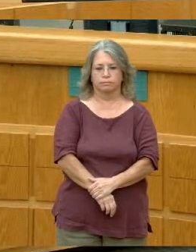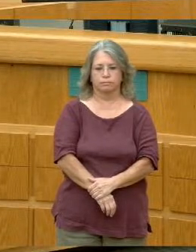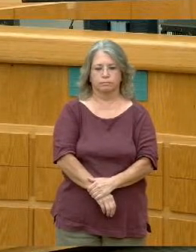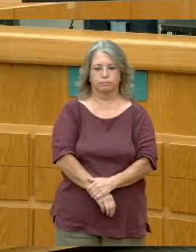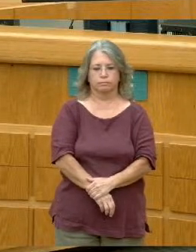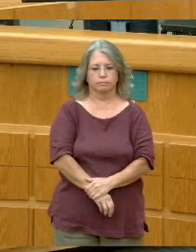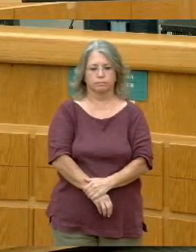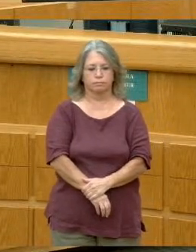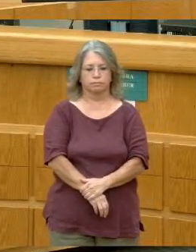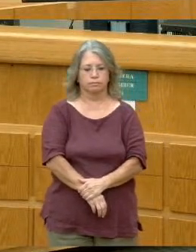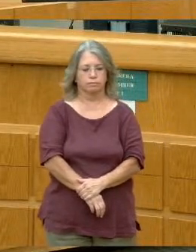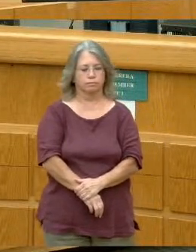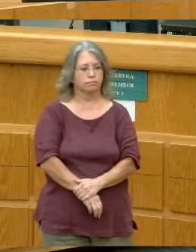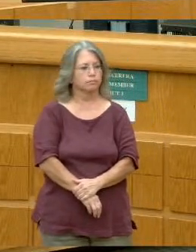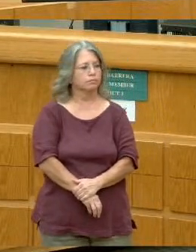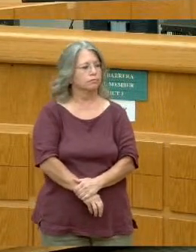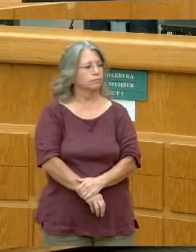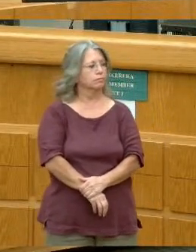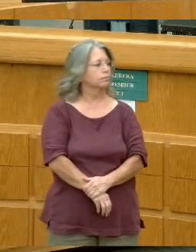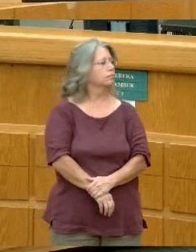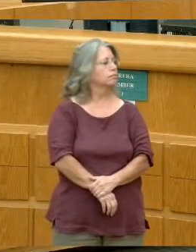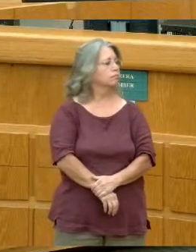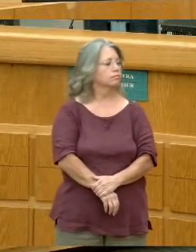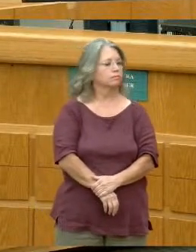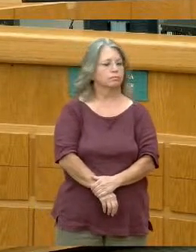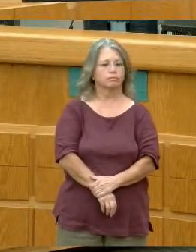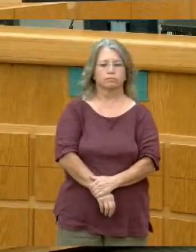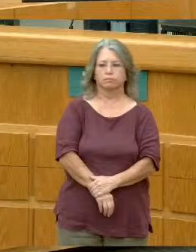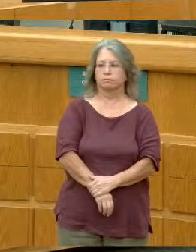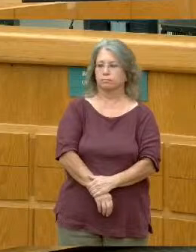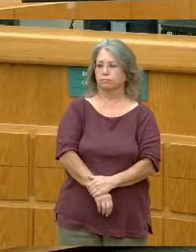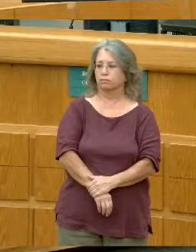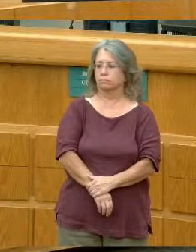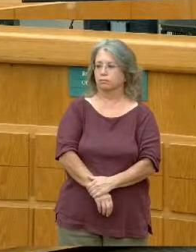A continuación, el reporte del gerente de la ciudad.